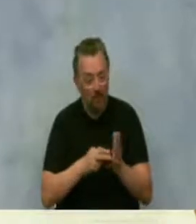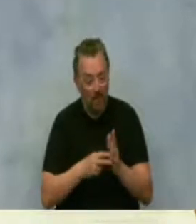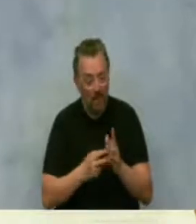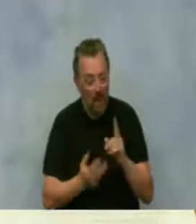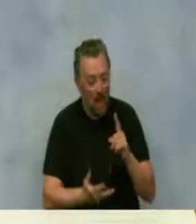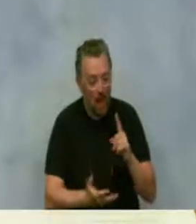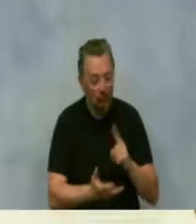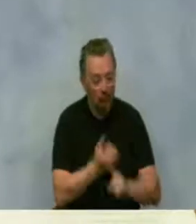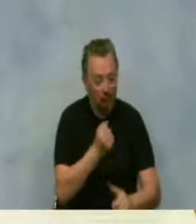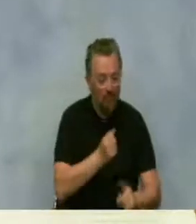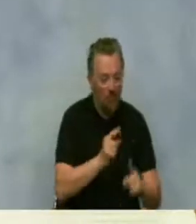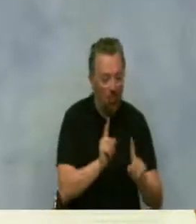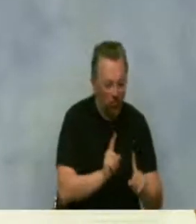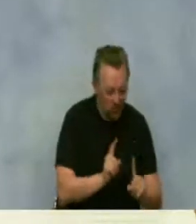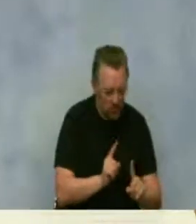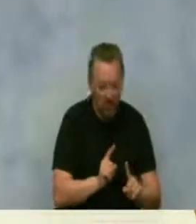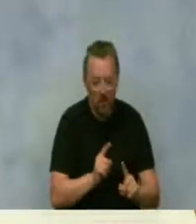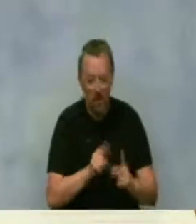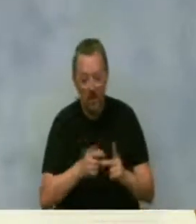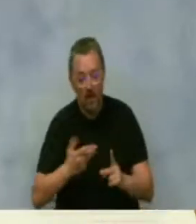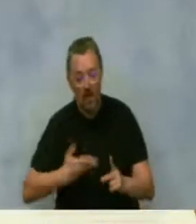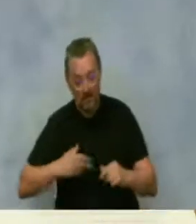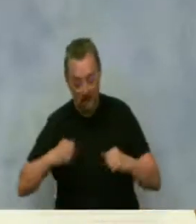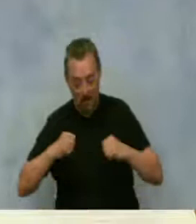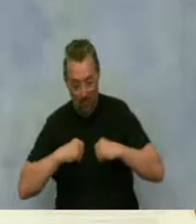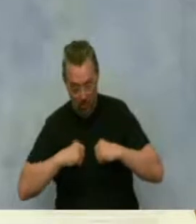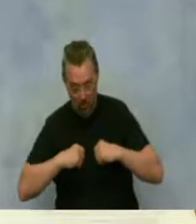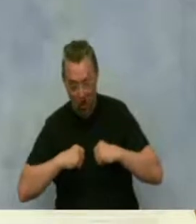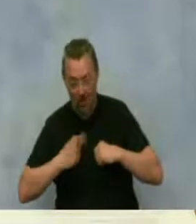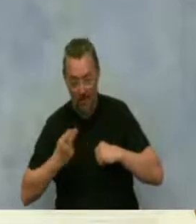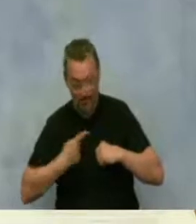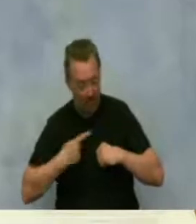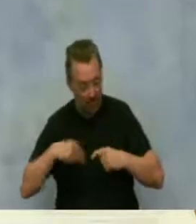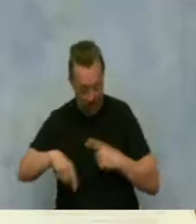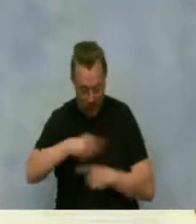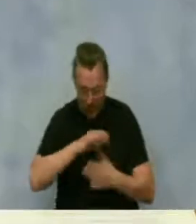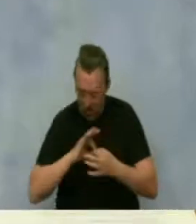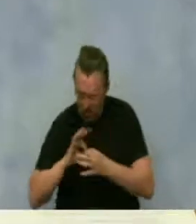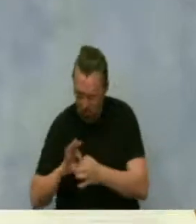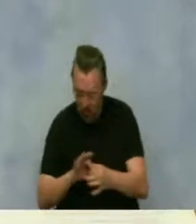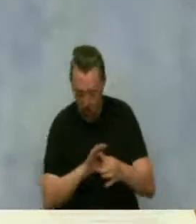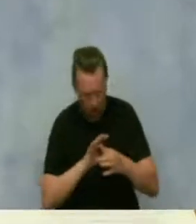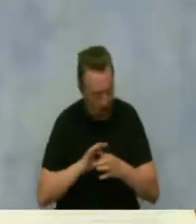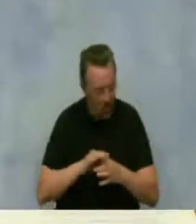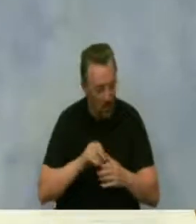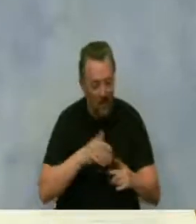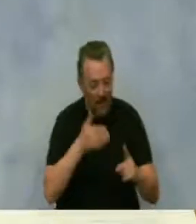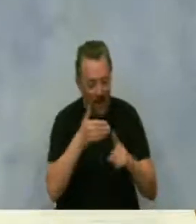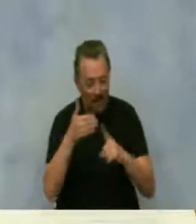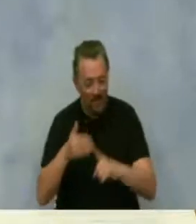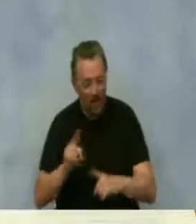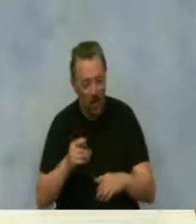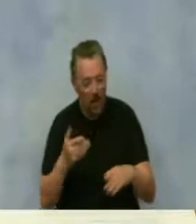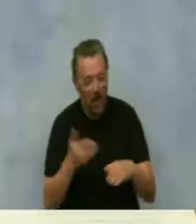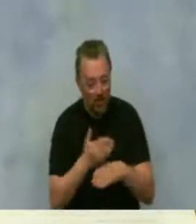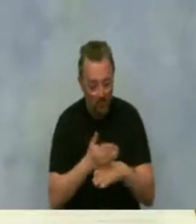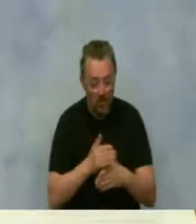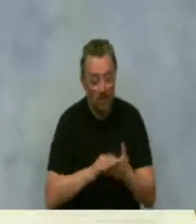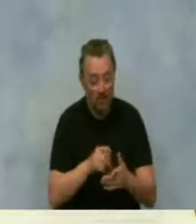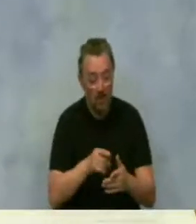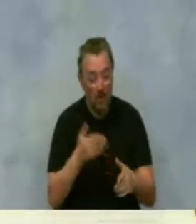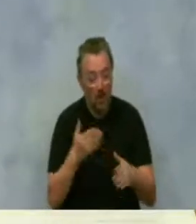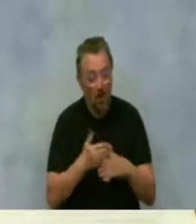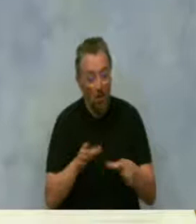resource management teams, along with the business manager myself, worked together to identify the actions required to address the workforce